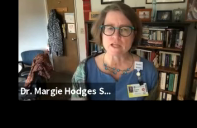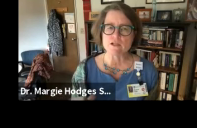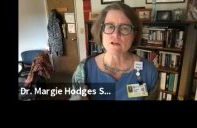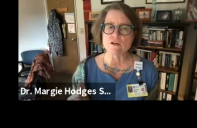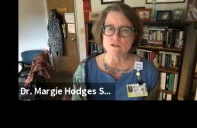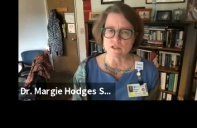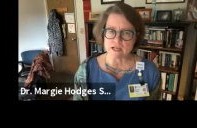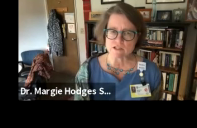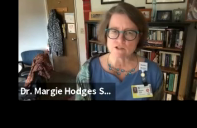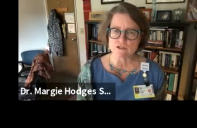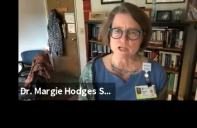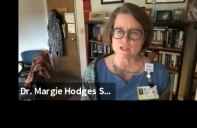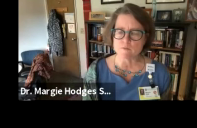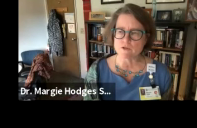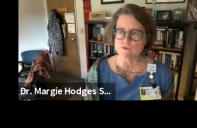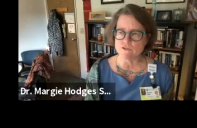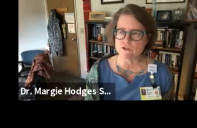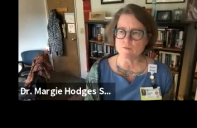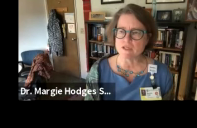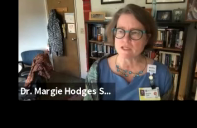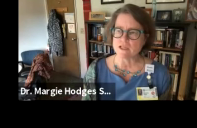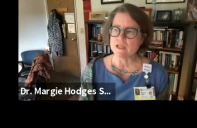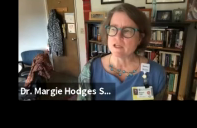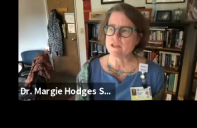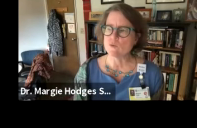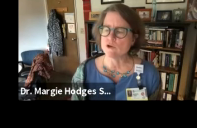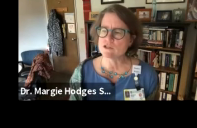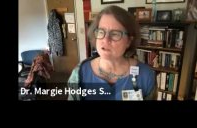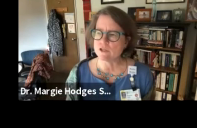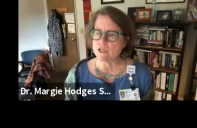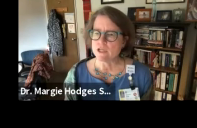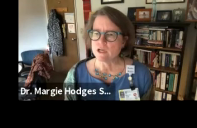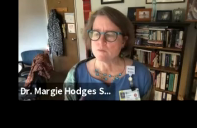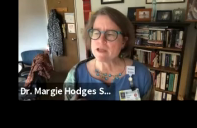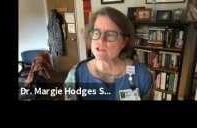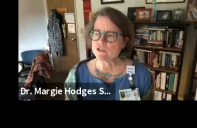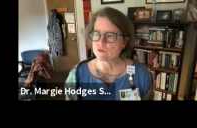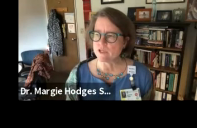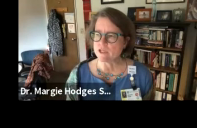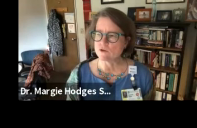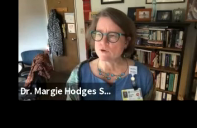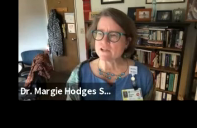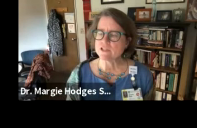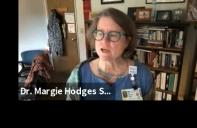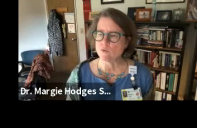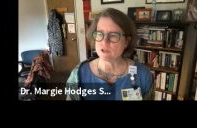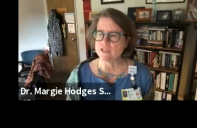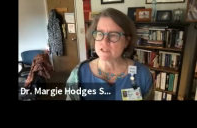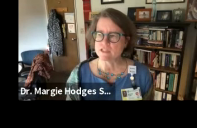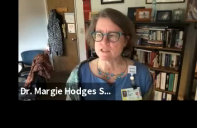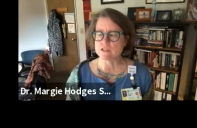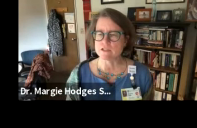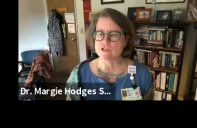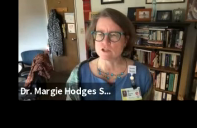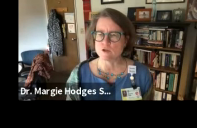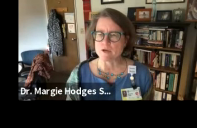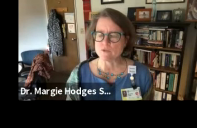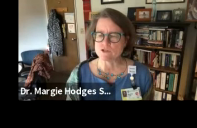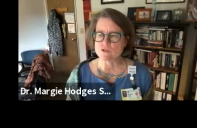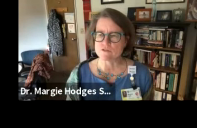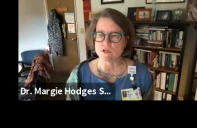so we had an external document review committee that worked on making sure that we grounded our work in the existing